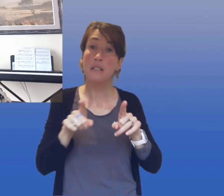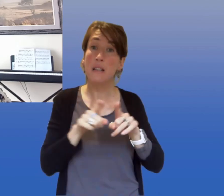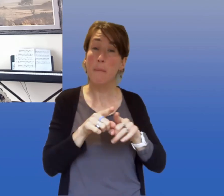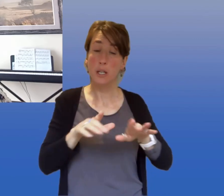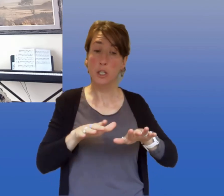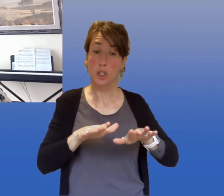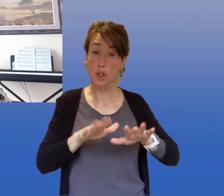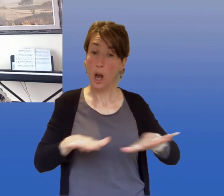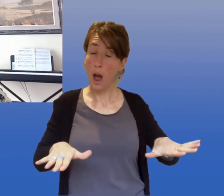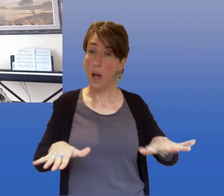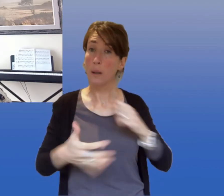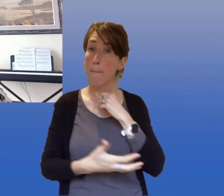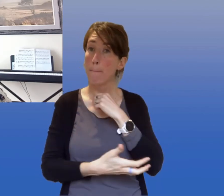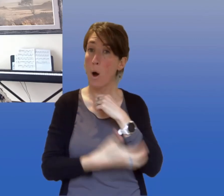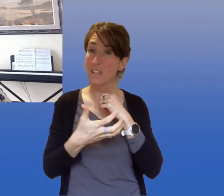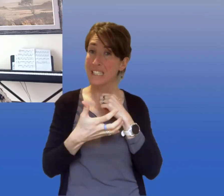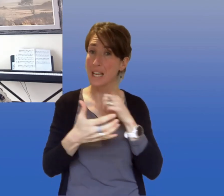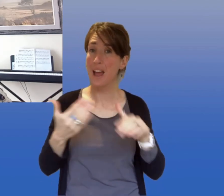took